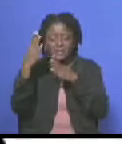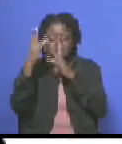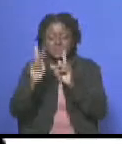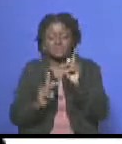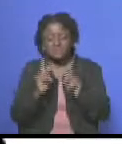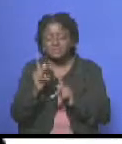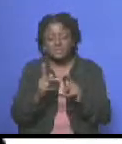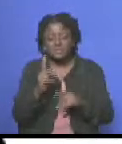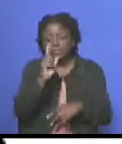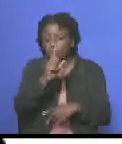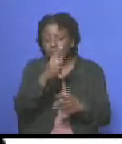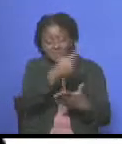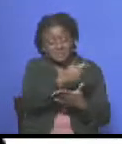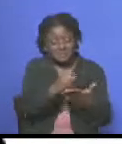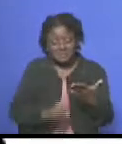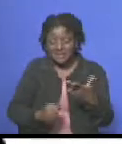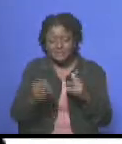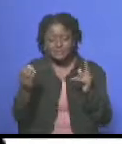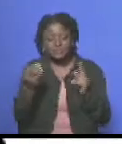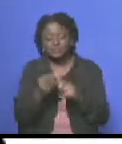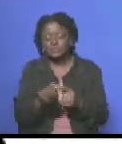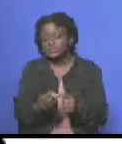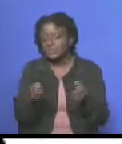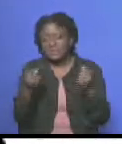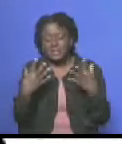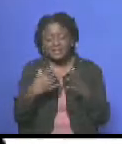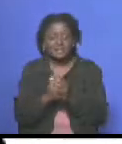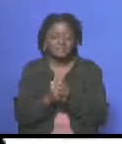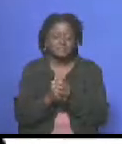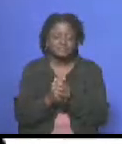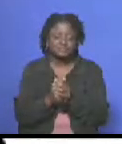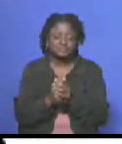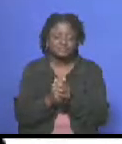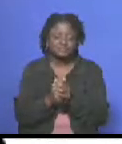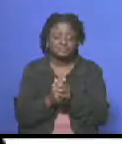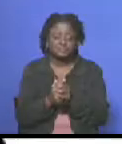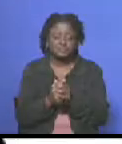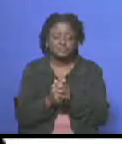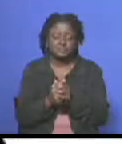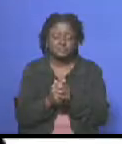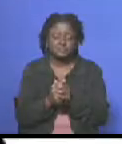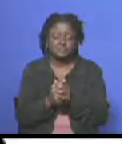public is one tax too many. Cleopatra Murphy has the details.